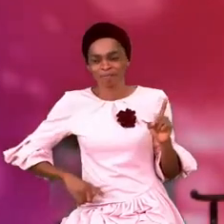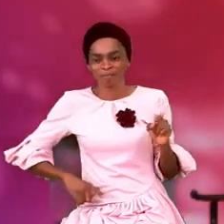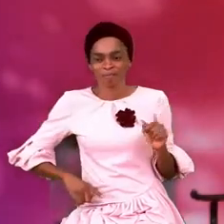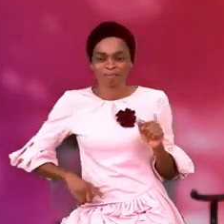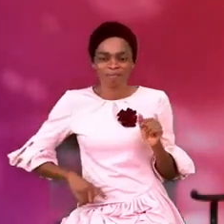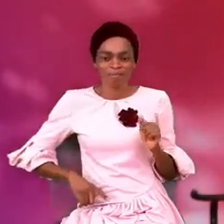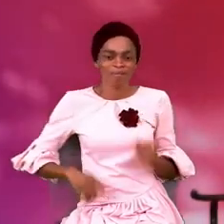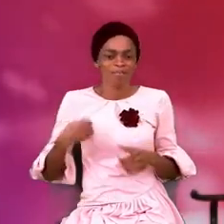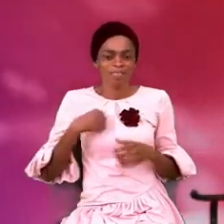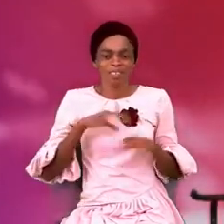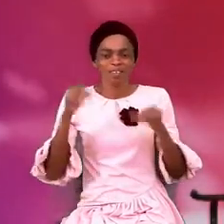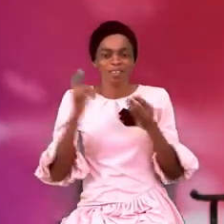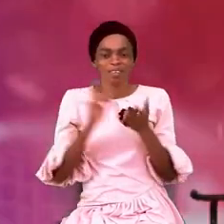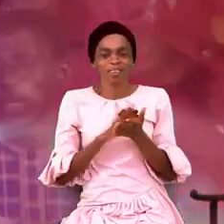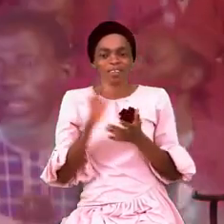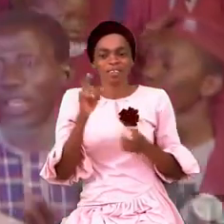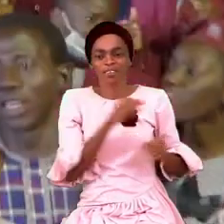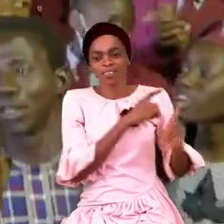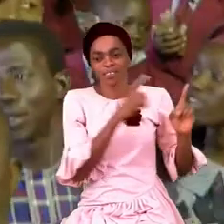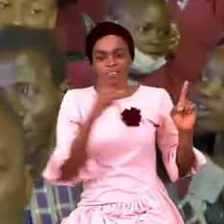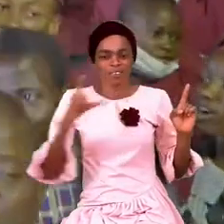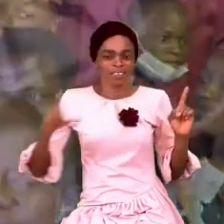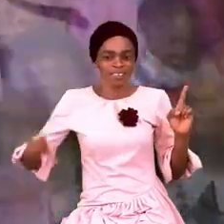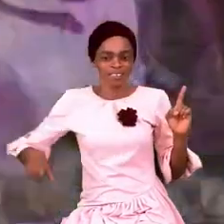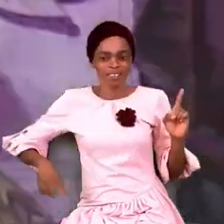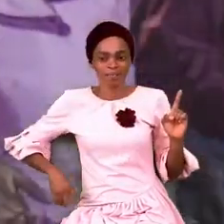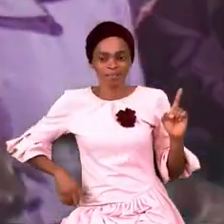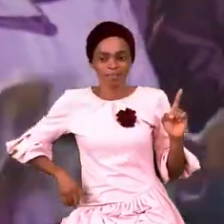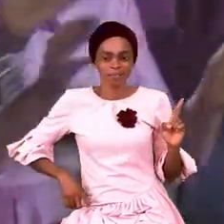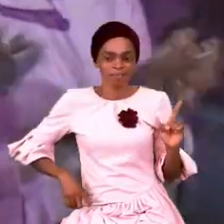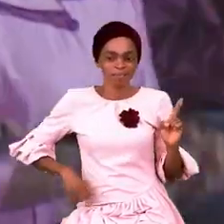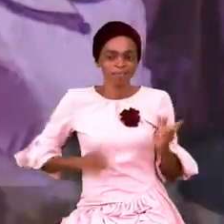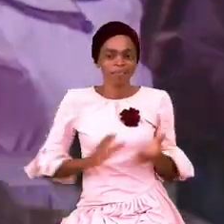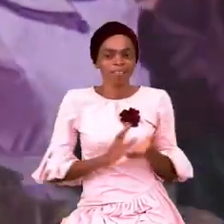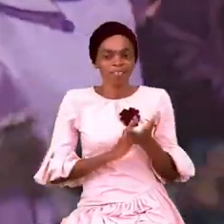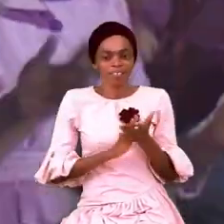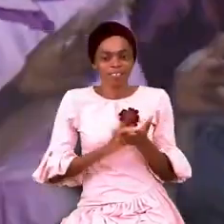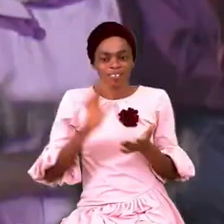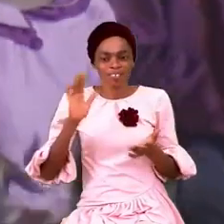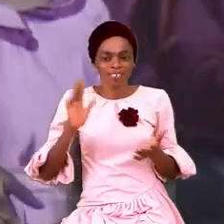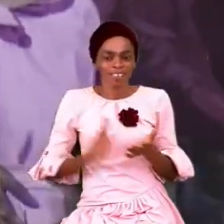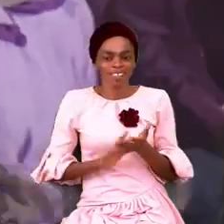Yaboka Yesu, Keneme Iko Duka.